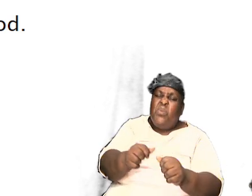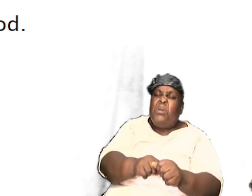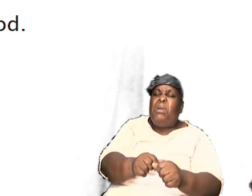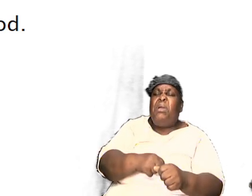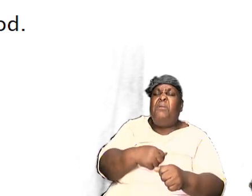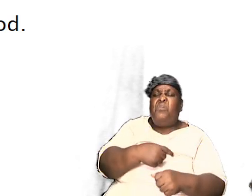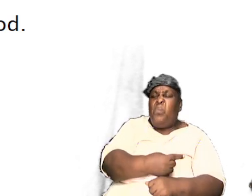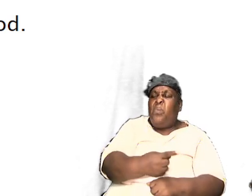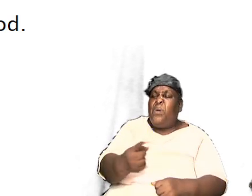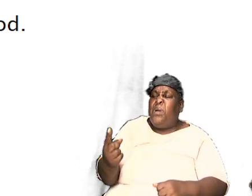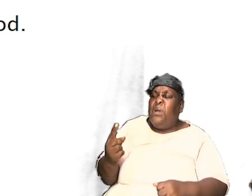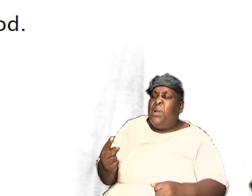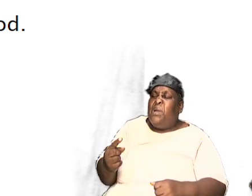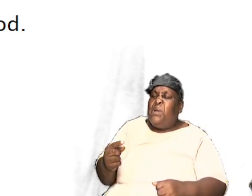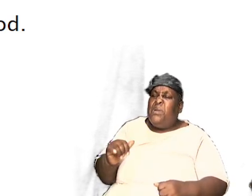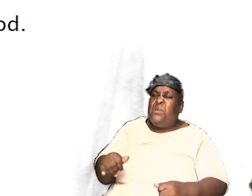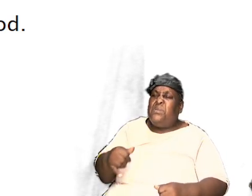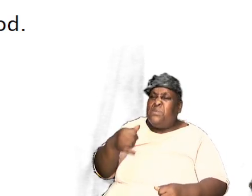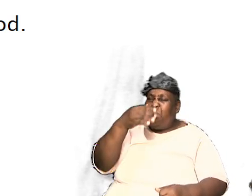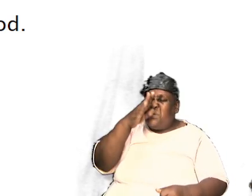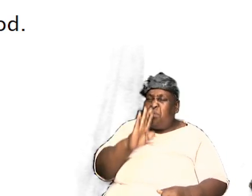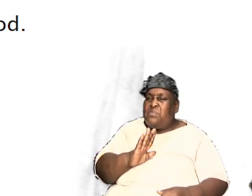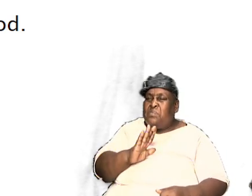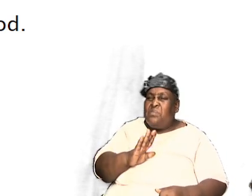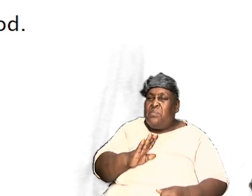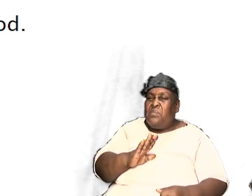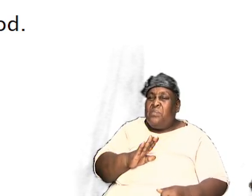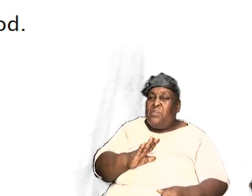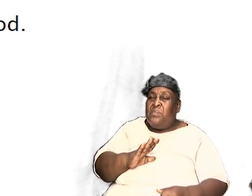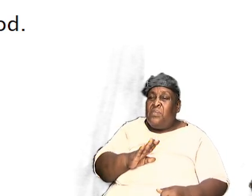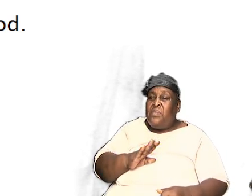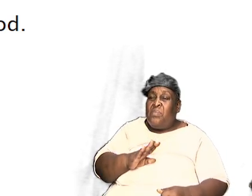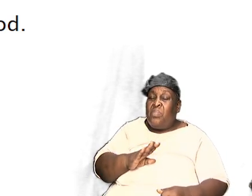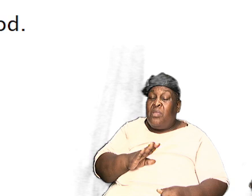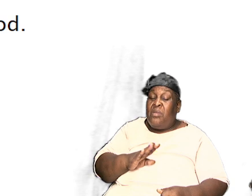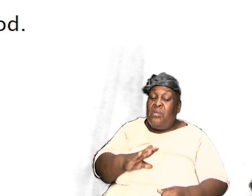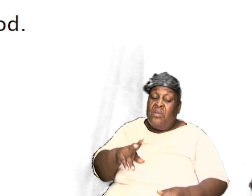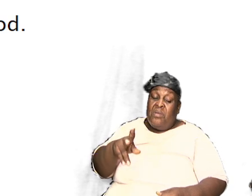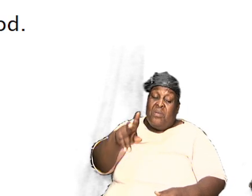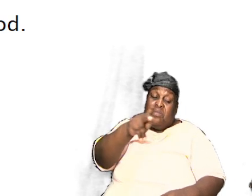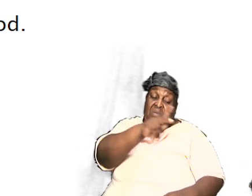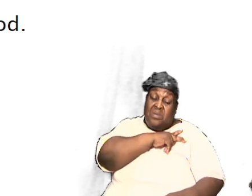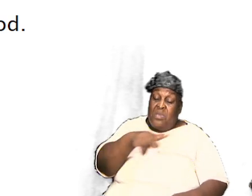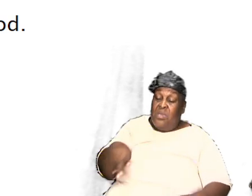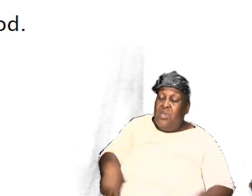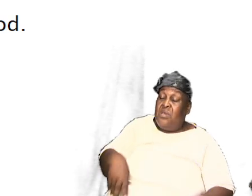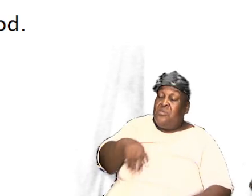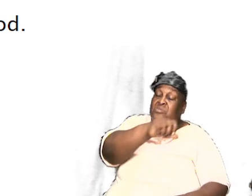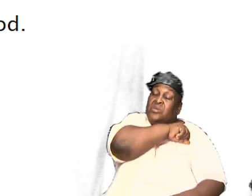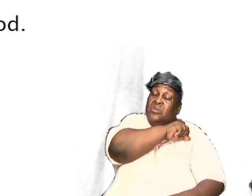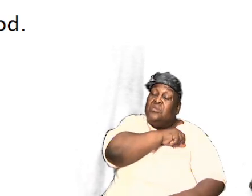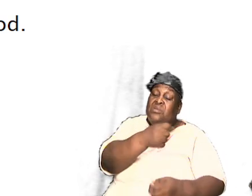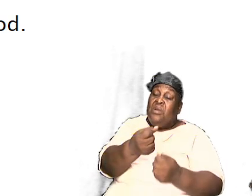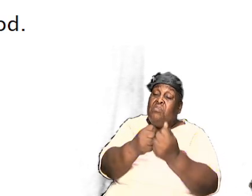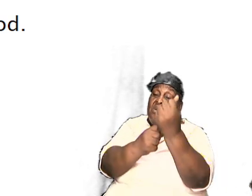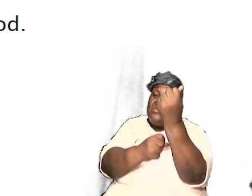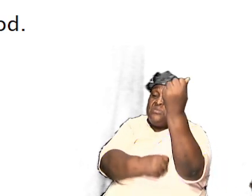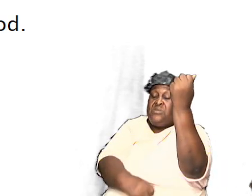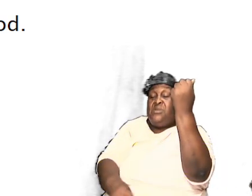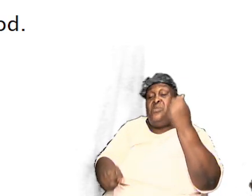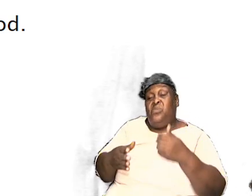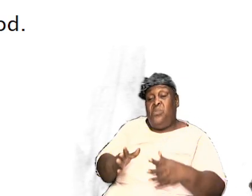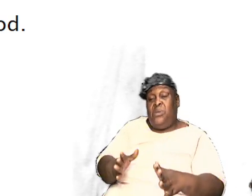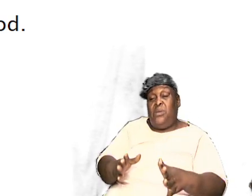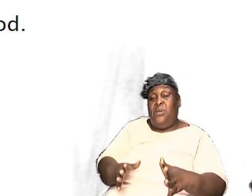still godly. At this point, the king was in a battling state. But he wanted to show people that, look here, I